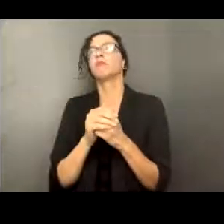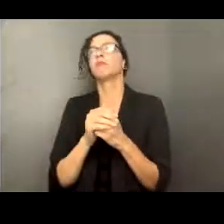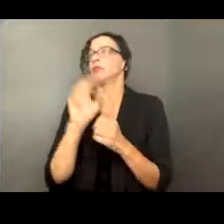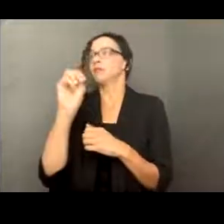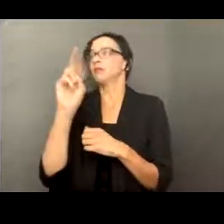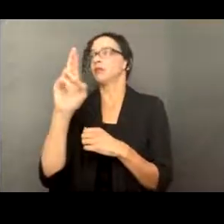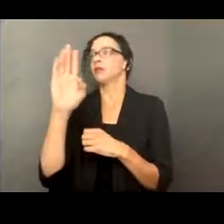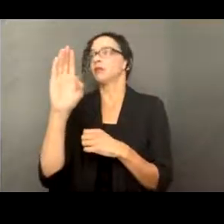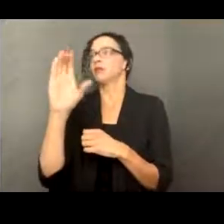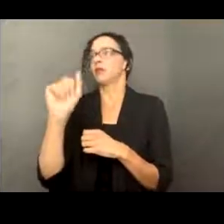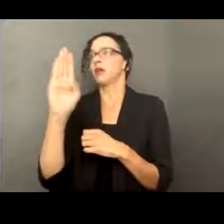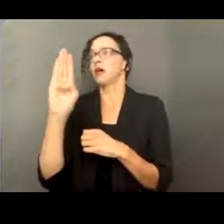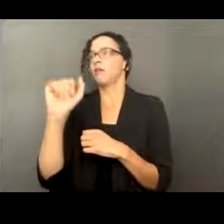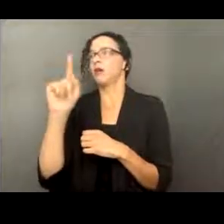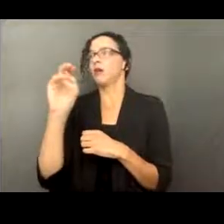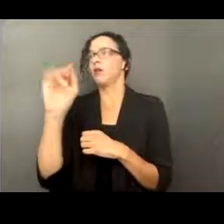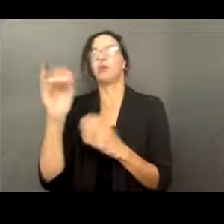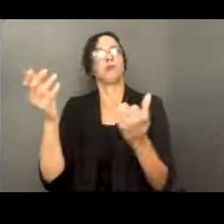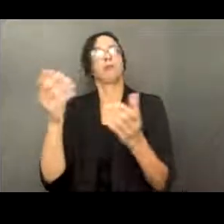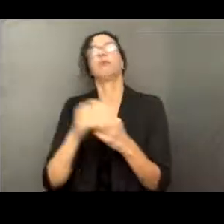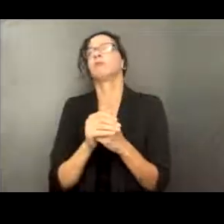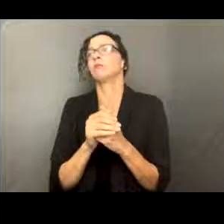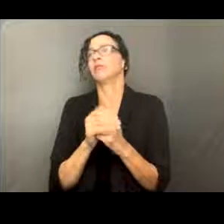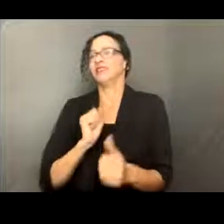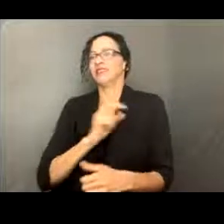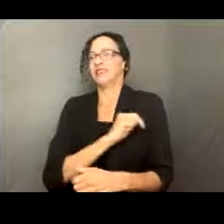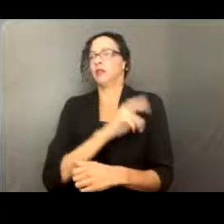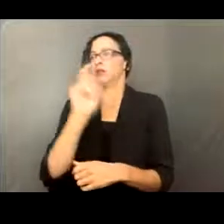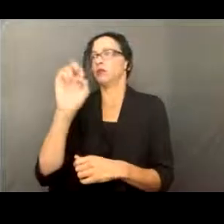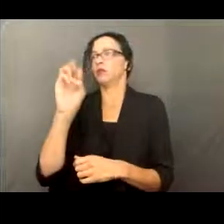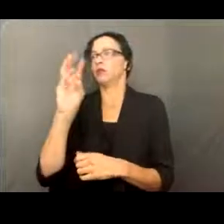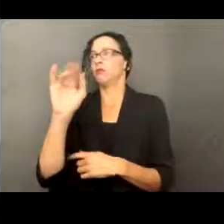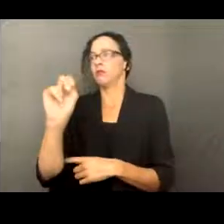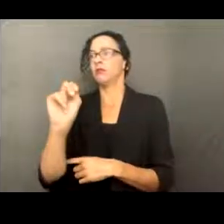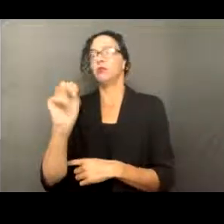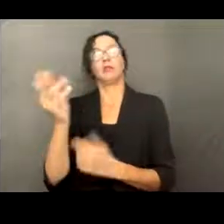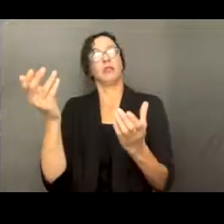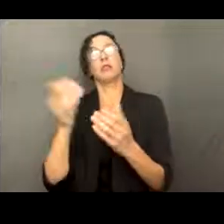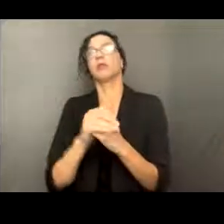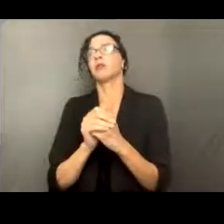Chair Eager? Here. Senator Newman? Here. Assemblymember Friedman?